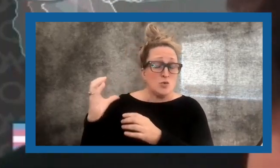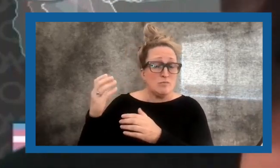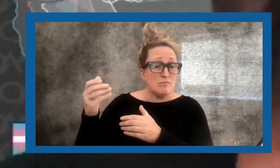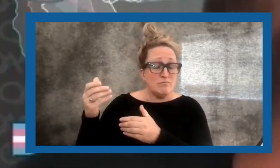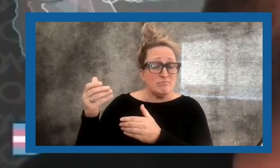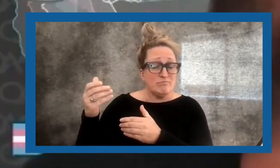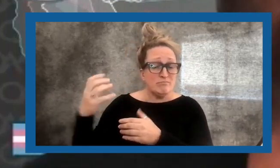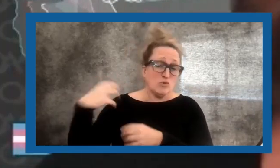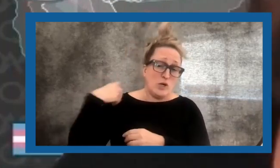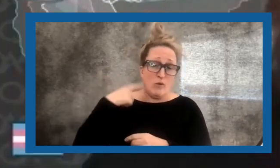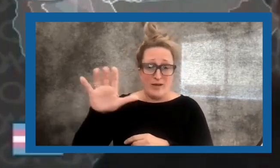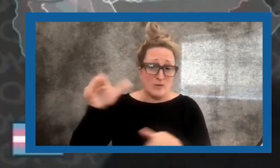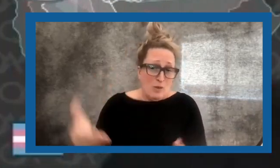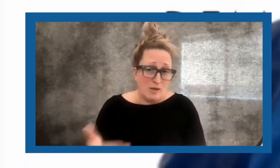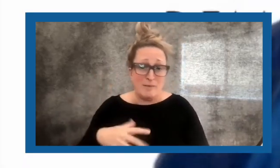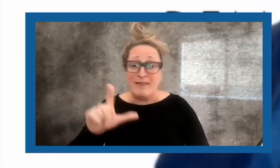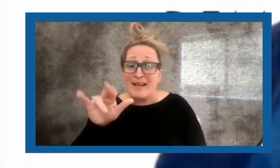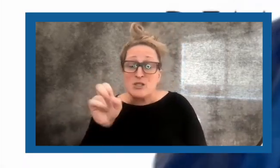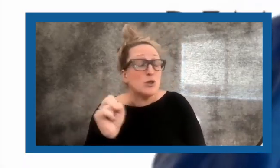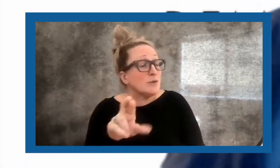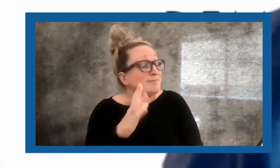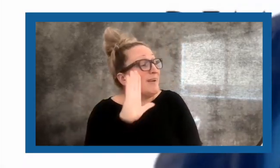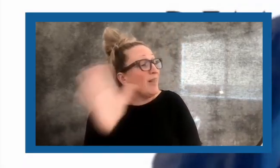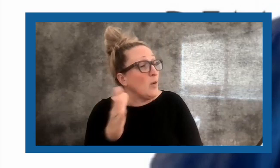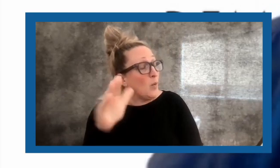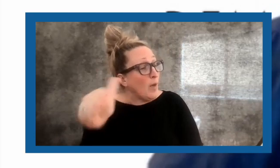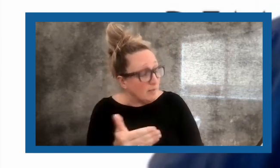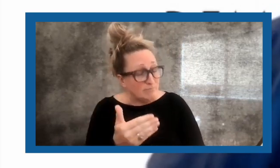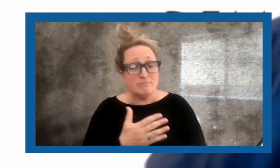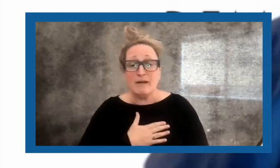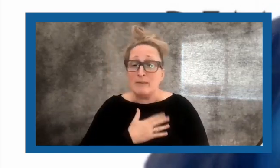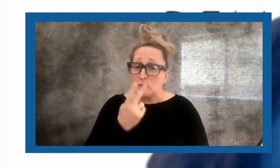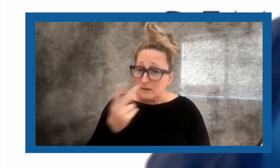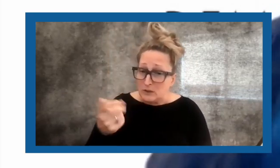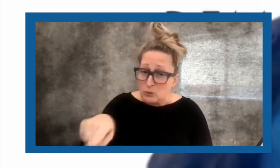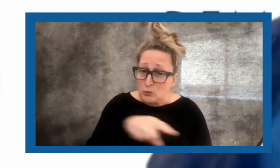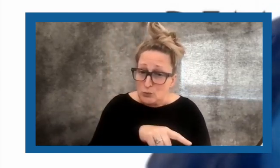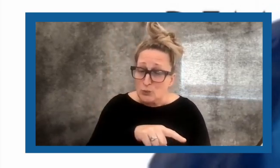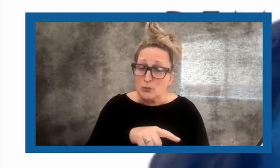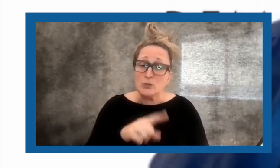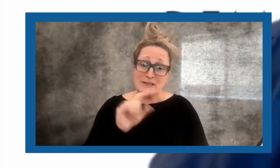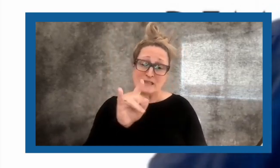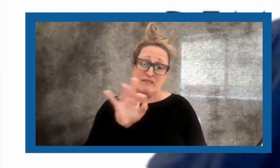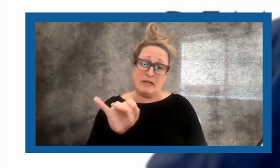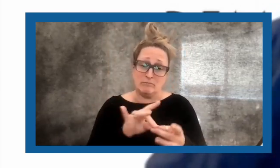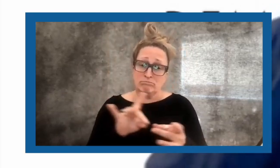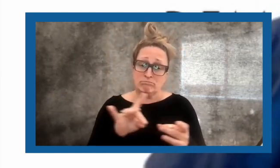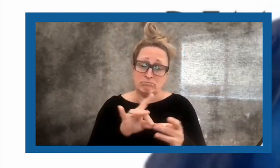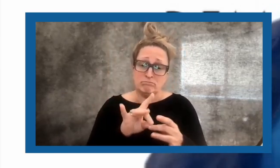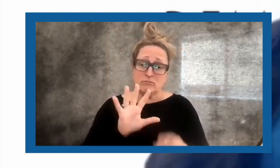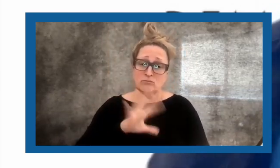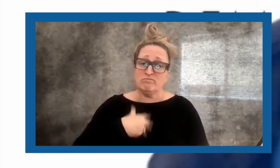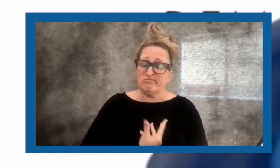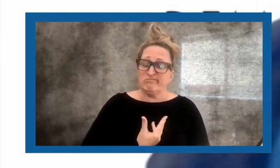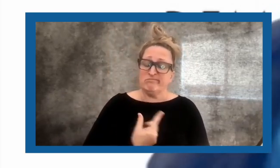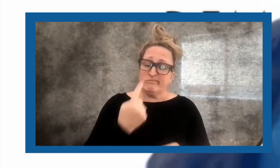greetings. Lester. Hello, everyone. Welcome. We're glad to see you. As Tiffany mentioned, Transgender Day of